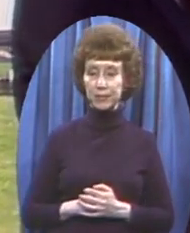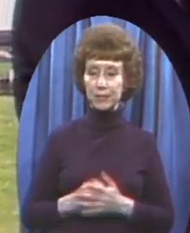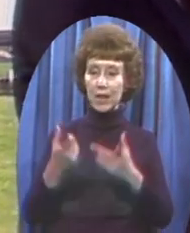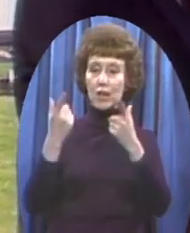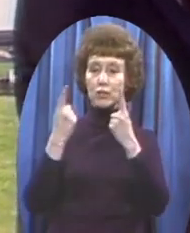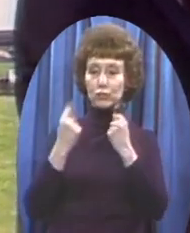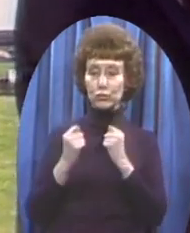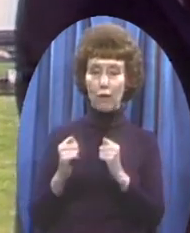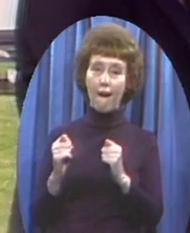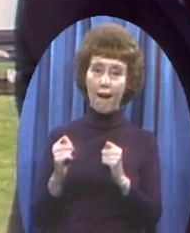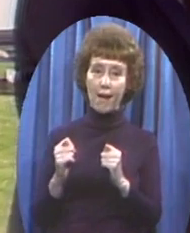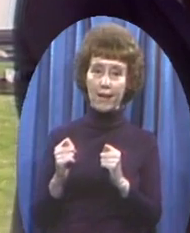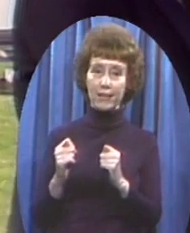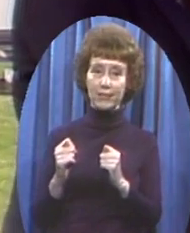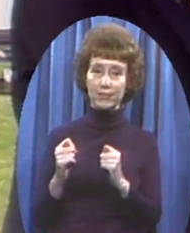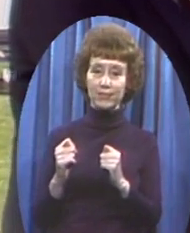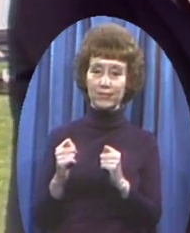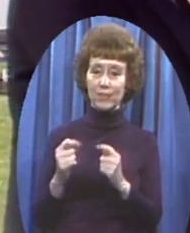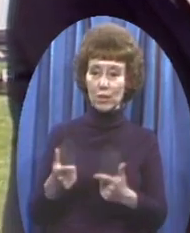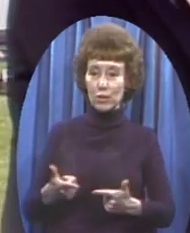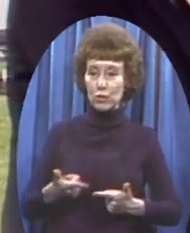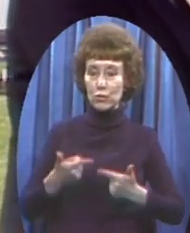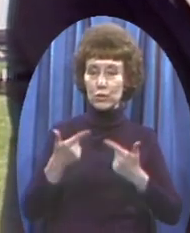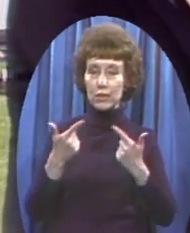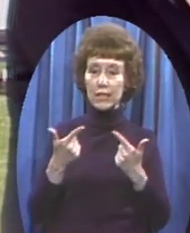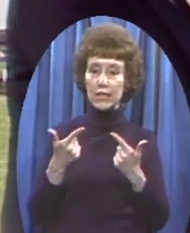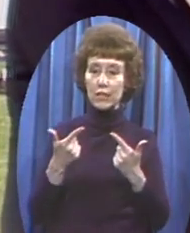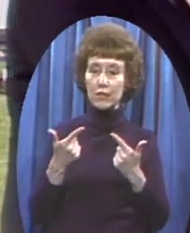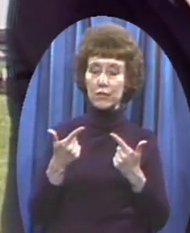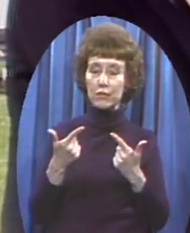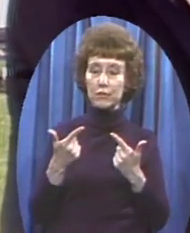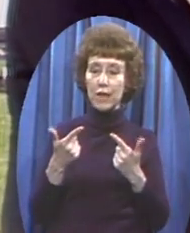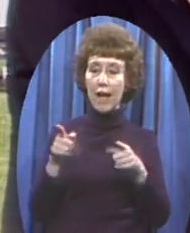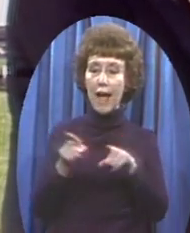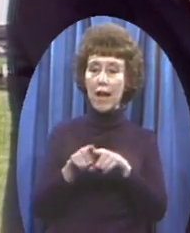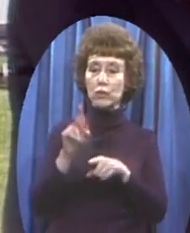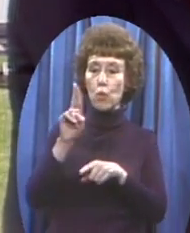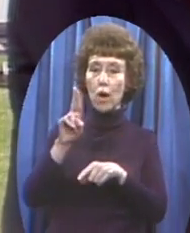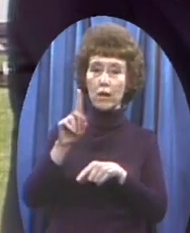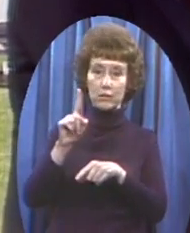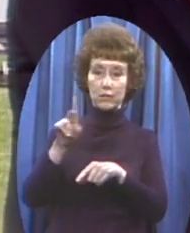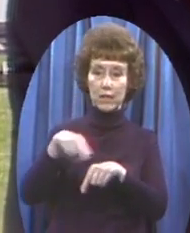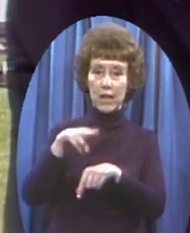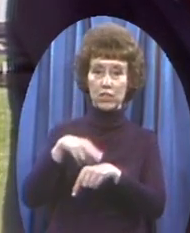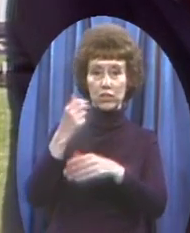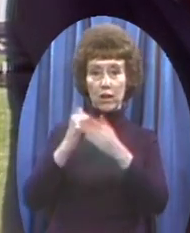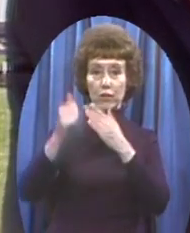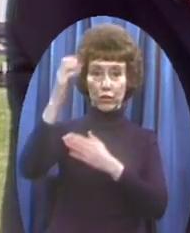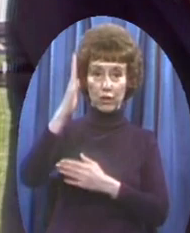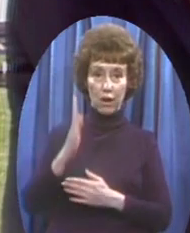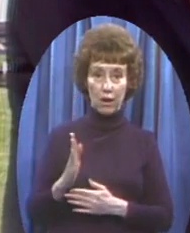Try to live up to being one nation under God.